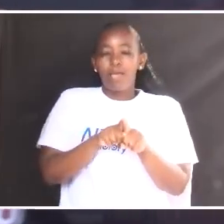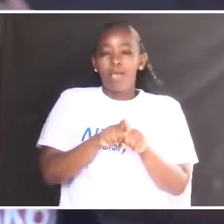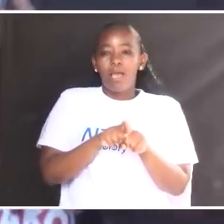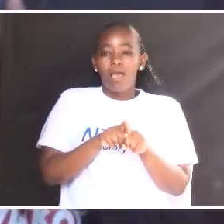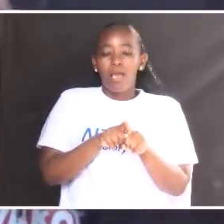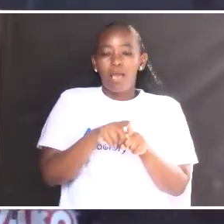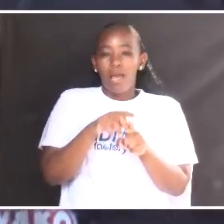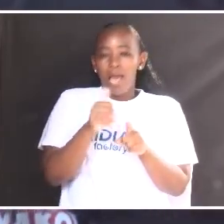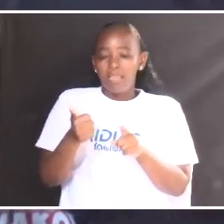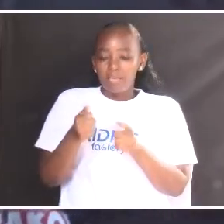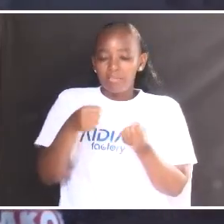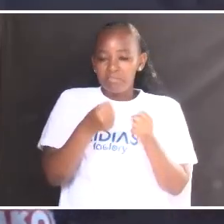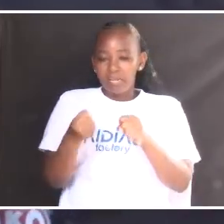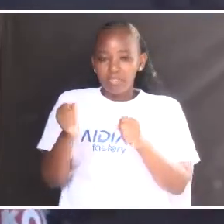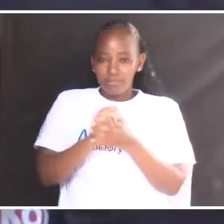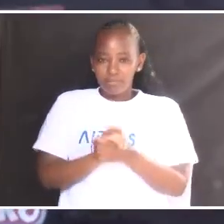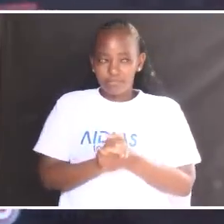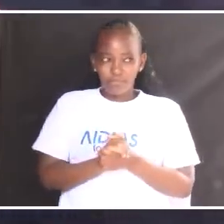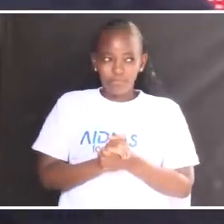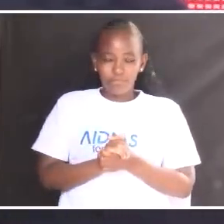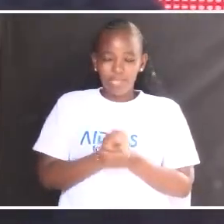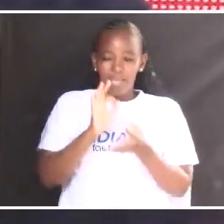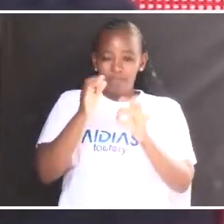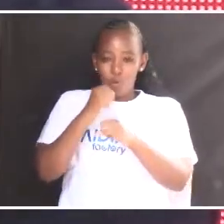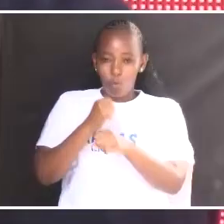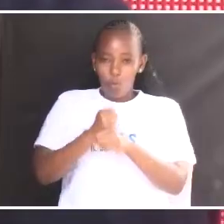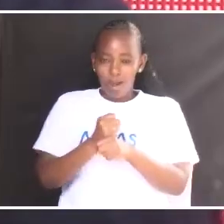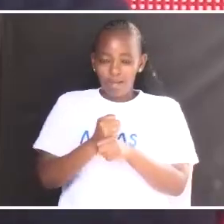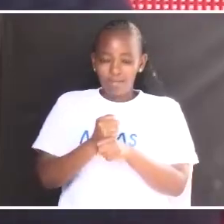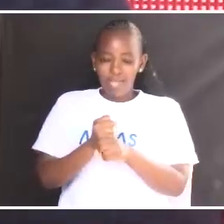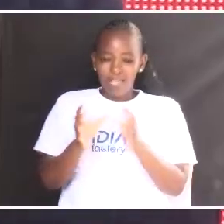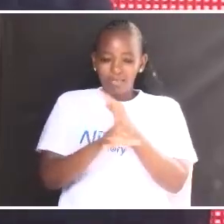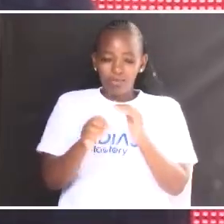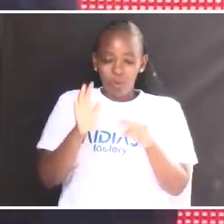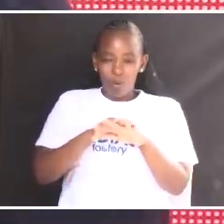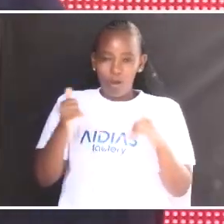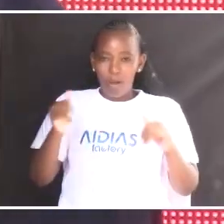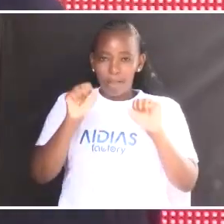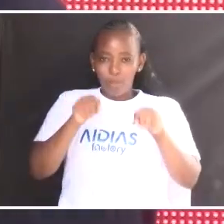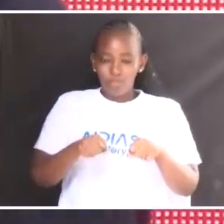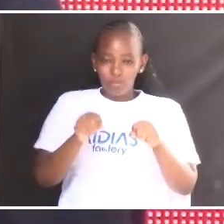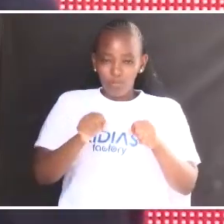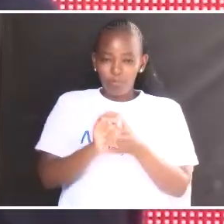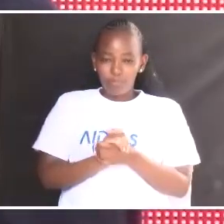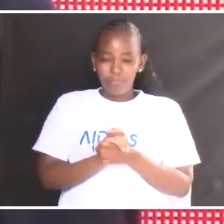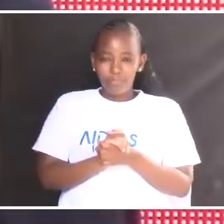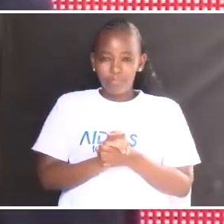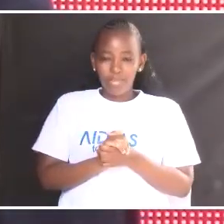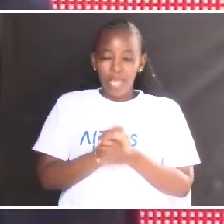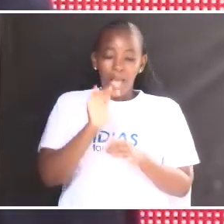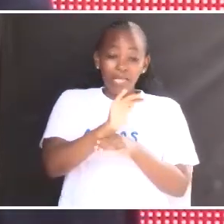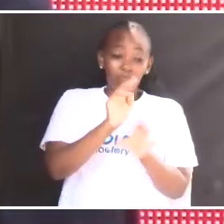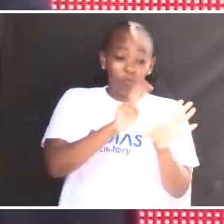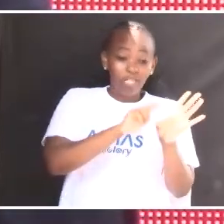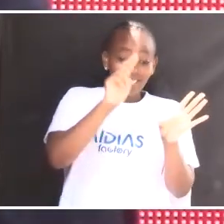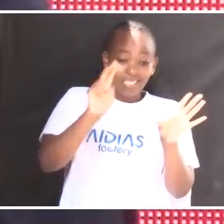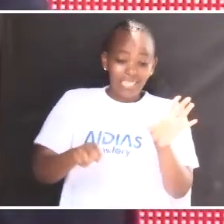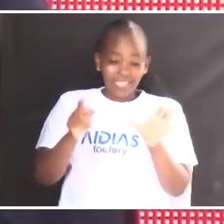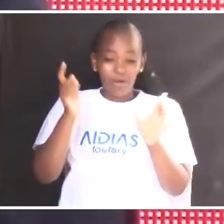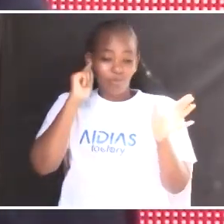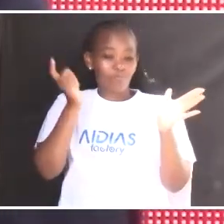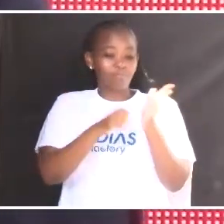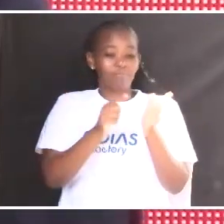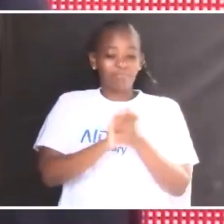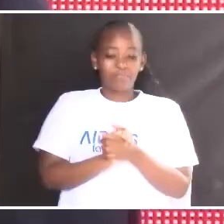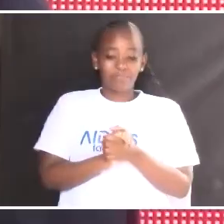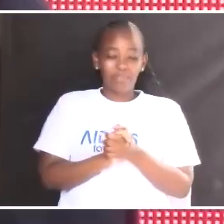of strategies. If your work is infringed online, you can issue what we call takedown notice. When you go to the Copyright